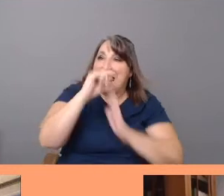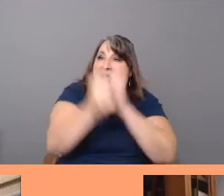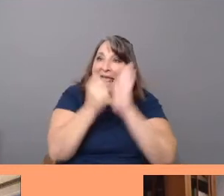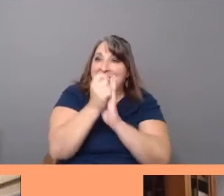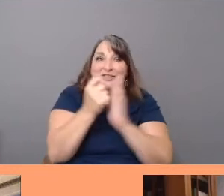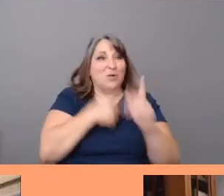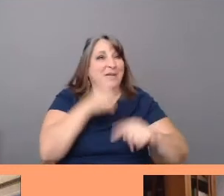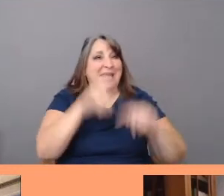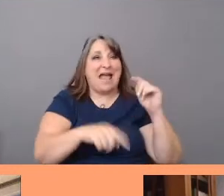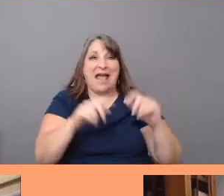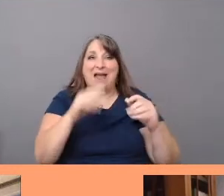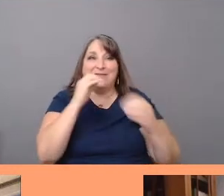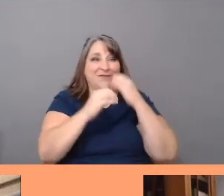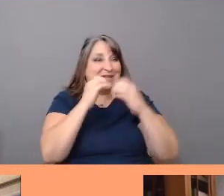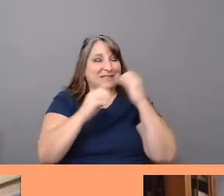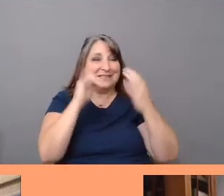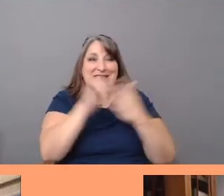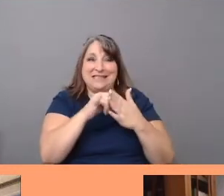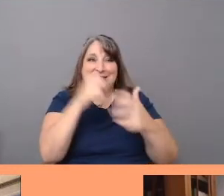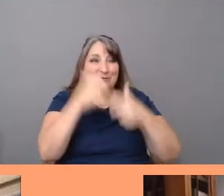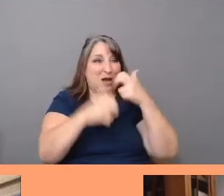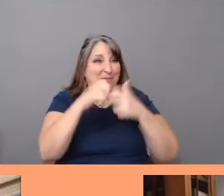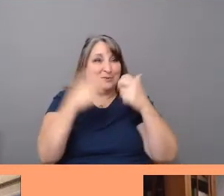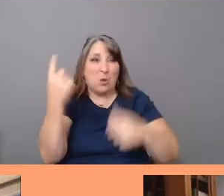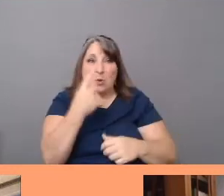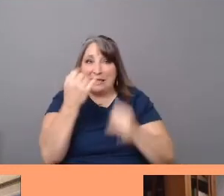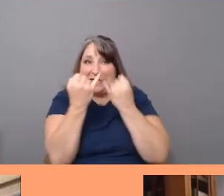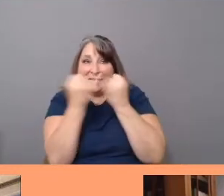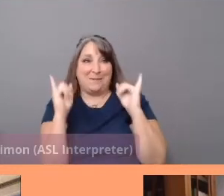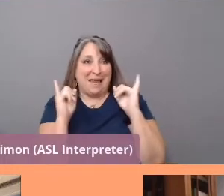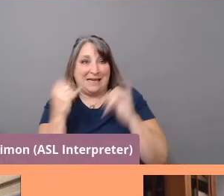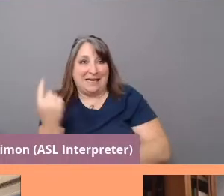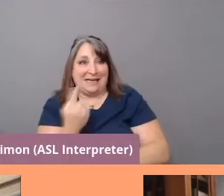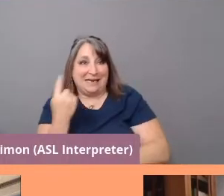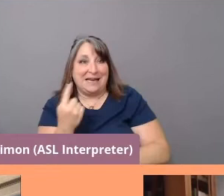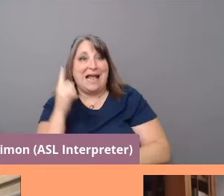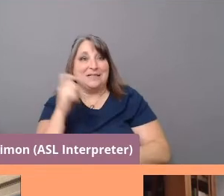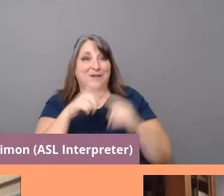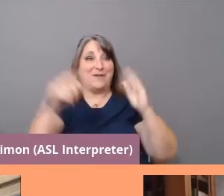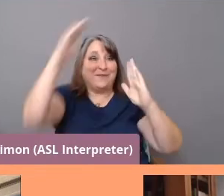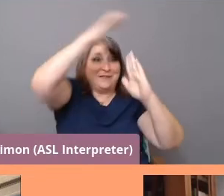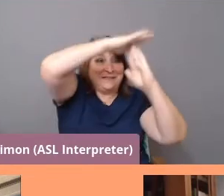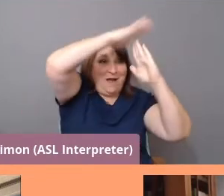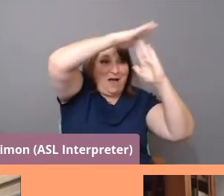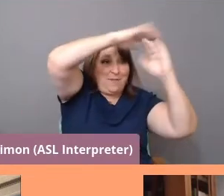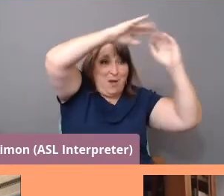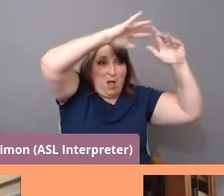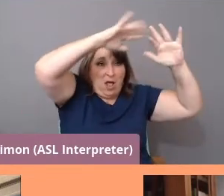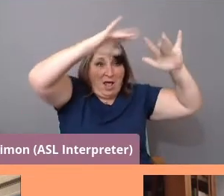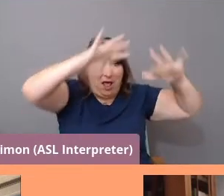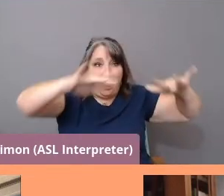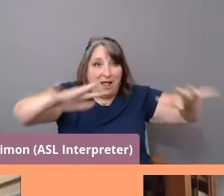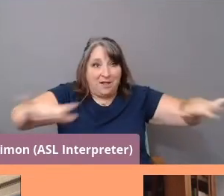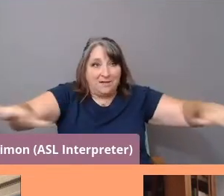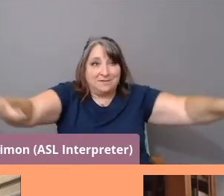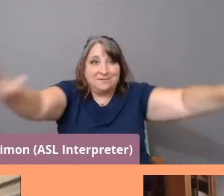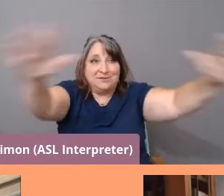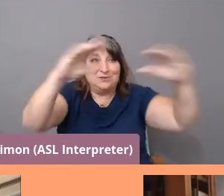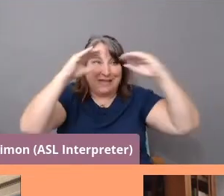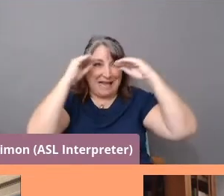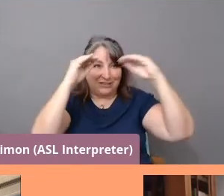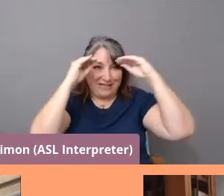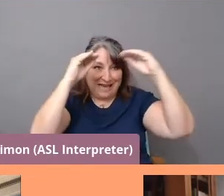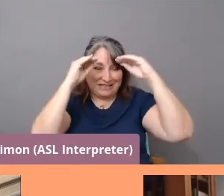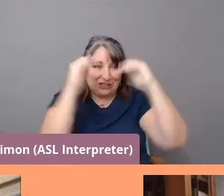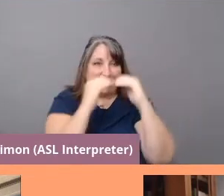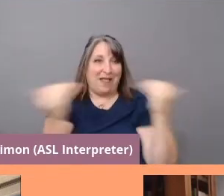problems solely in the independent sector, right? It has to flow from the very top all the way down to sort of the educational